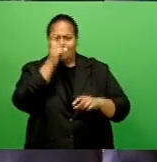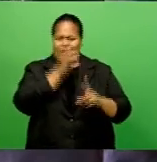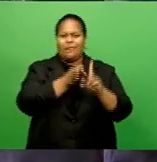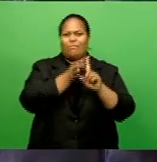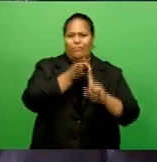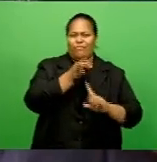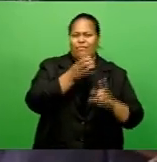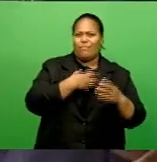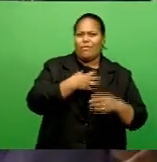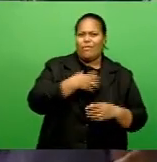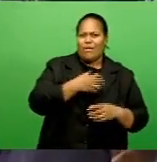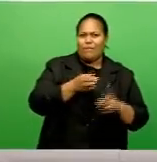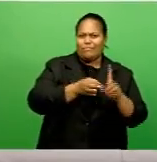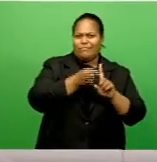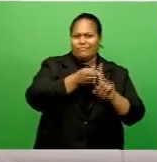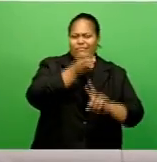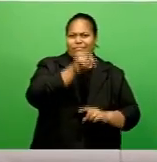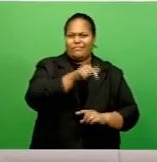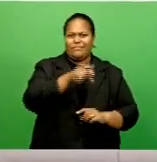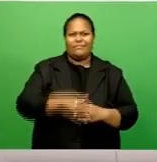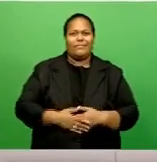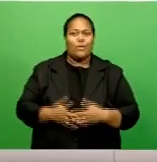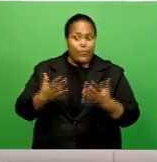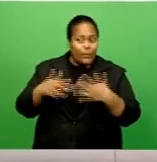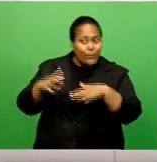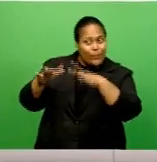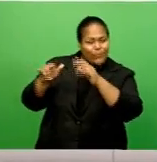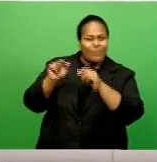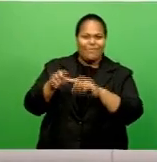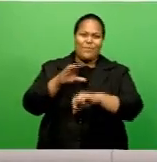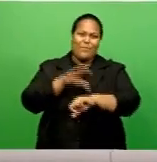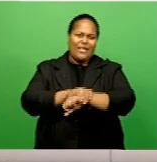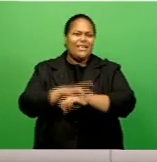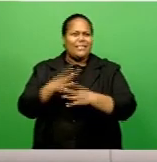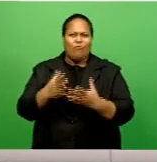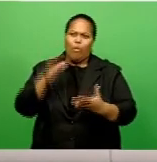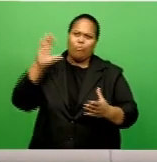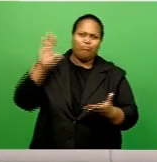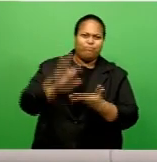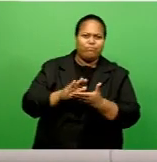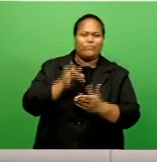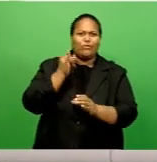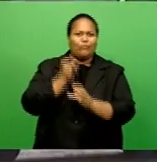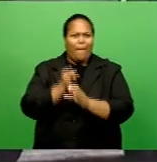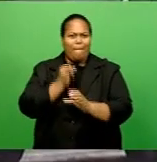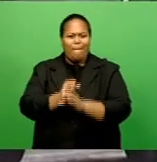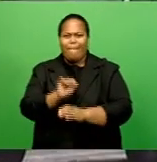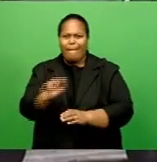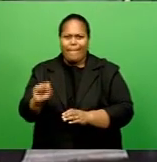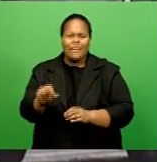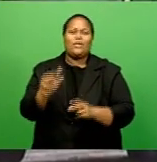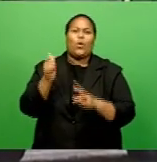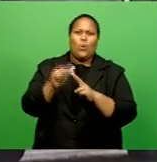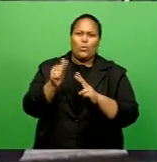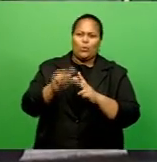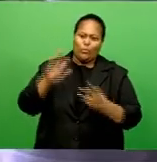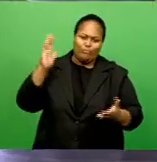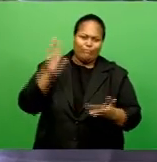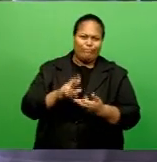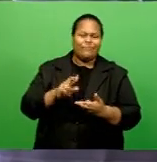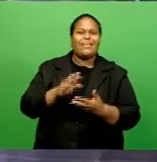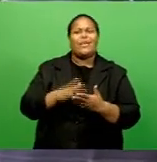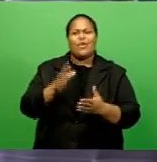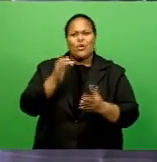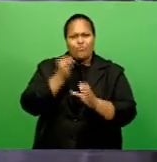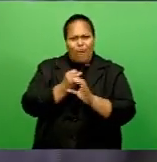Tundravu also commended the force for a decline in reports of serious crime, as well as an overall reduction in the crime rate in the last 12